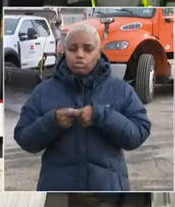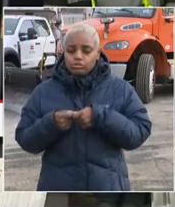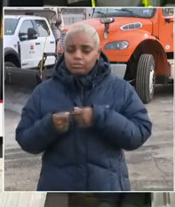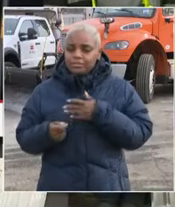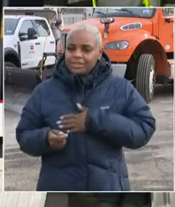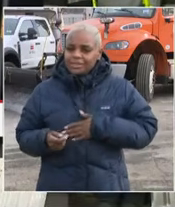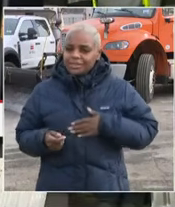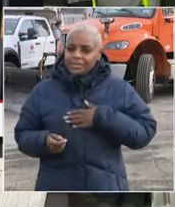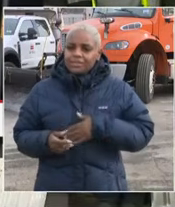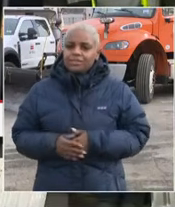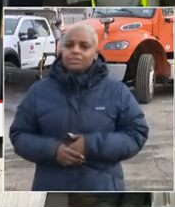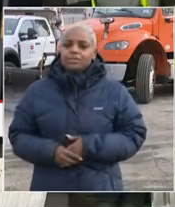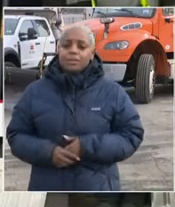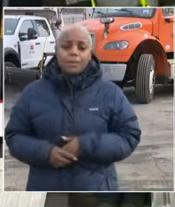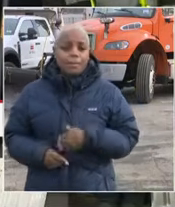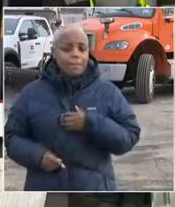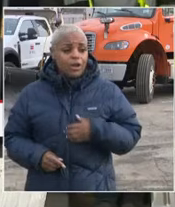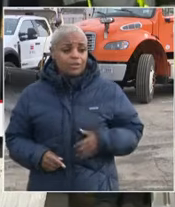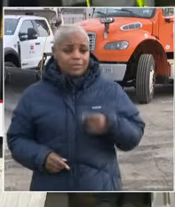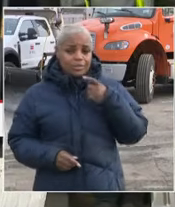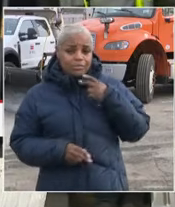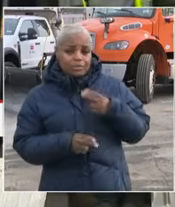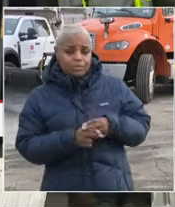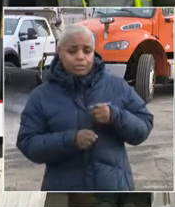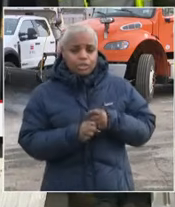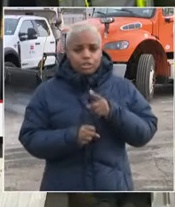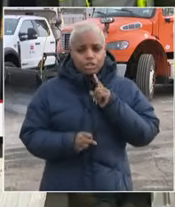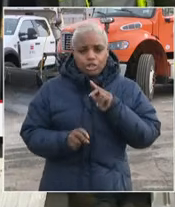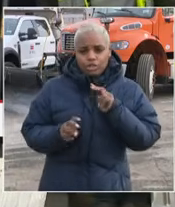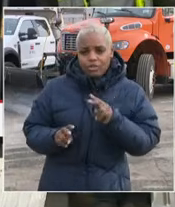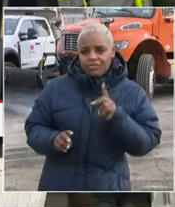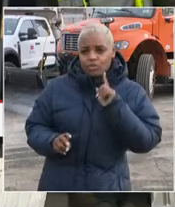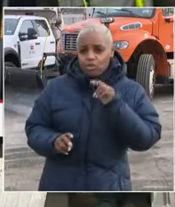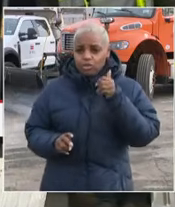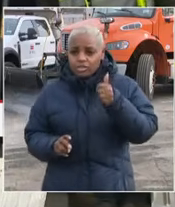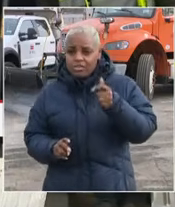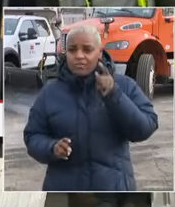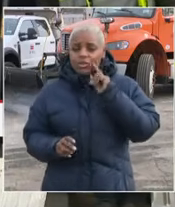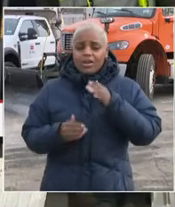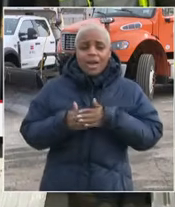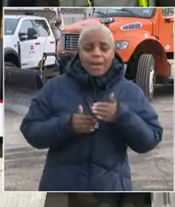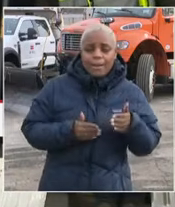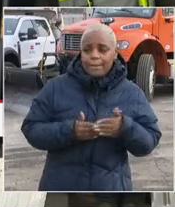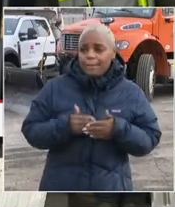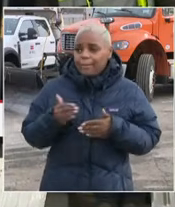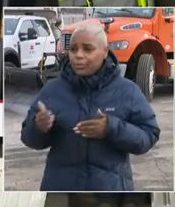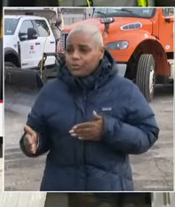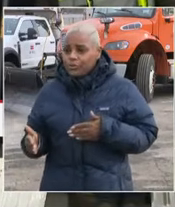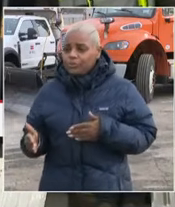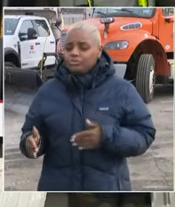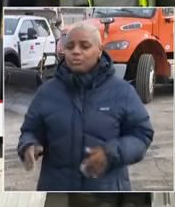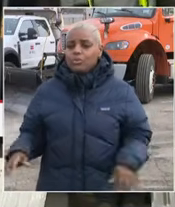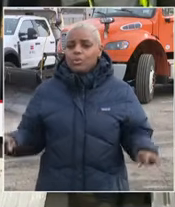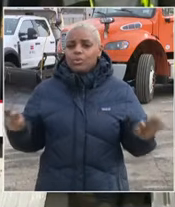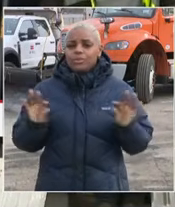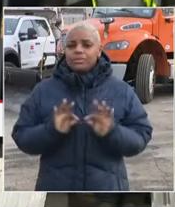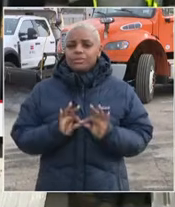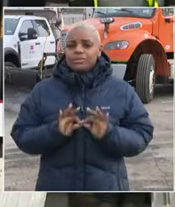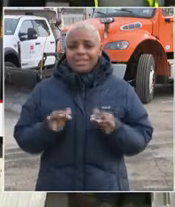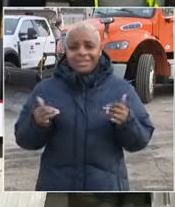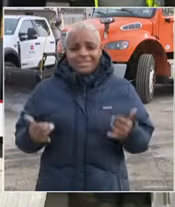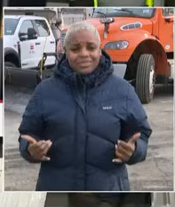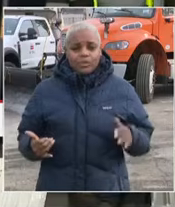comments about looking out for yourself and looking out for your neighbors. What will make this a successful response is that we all